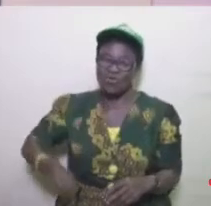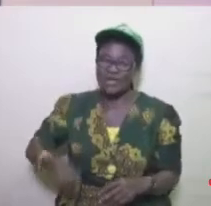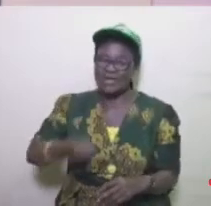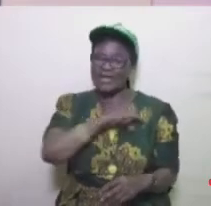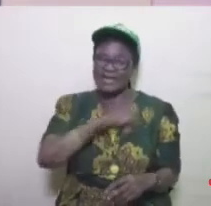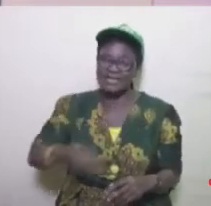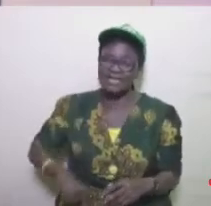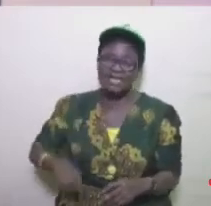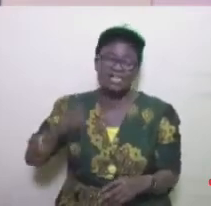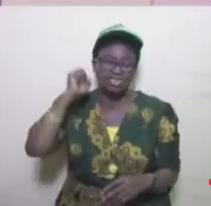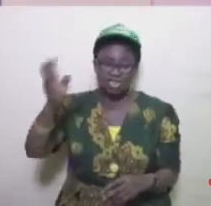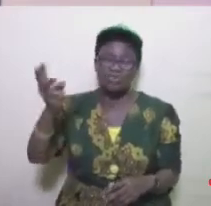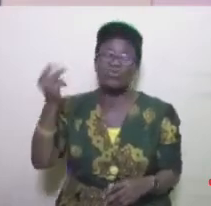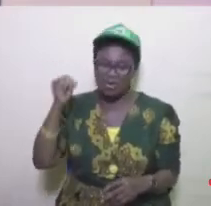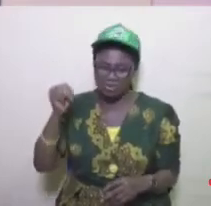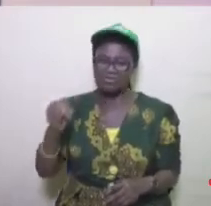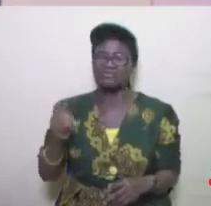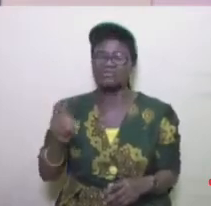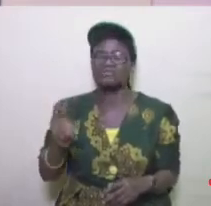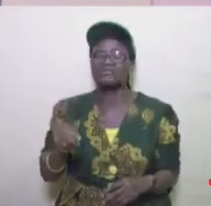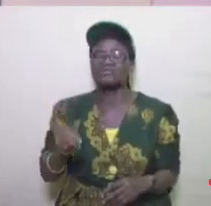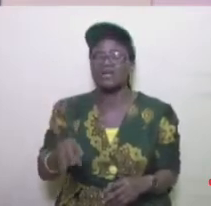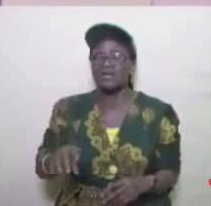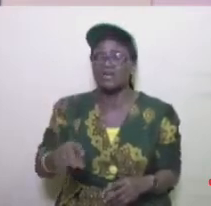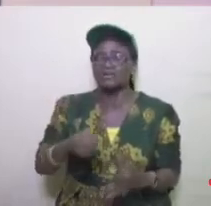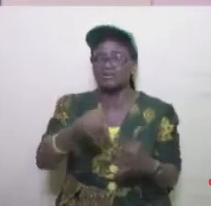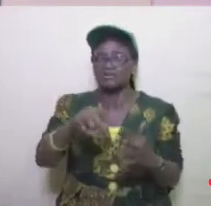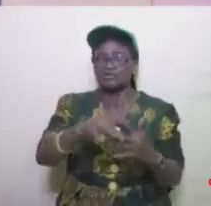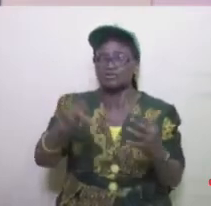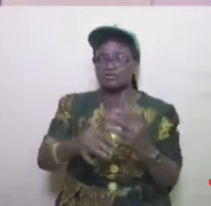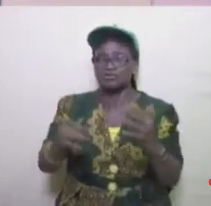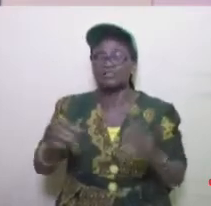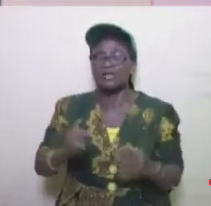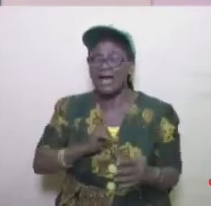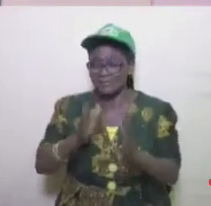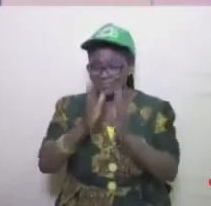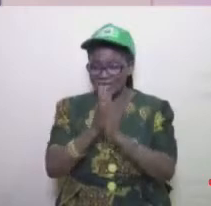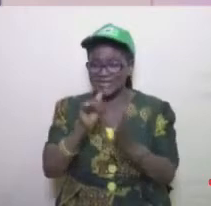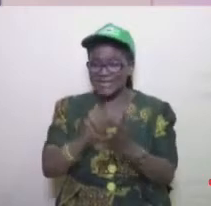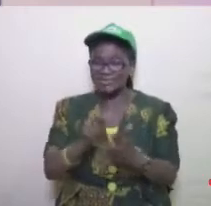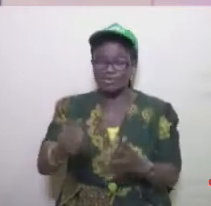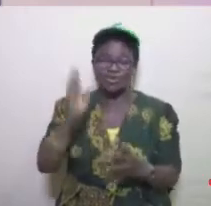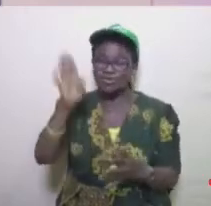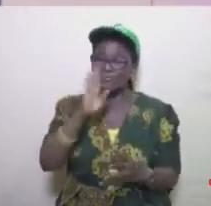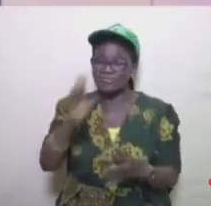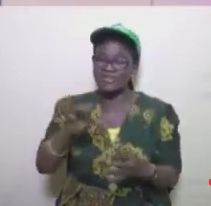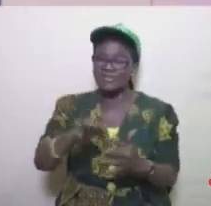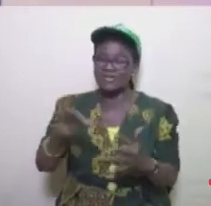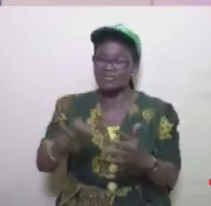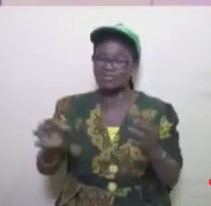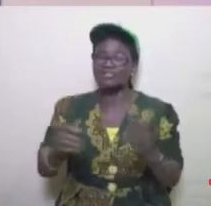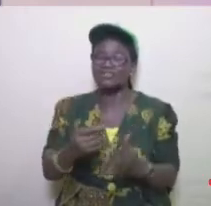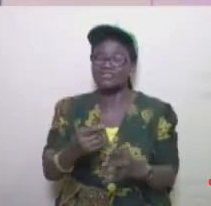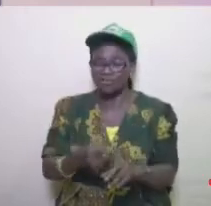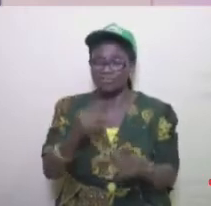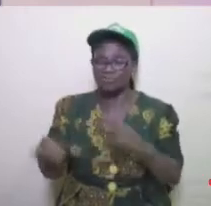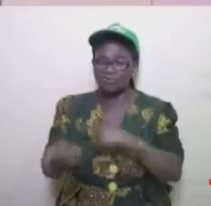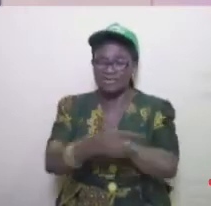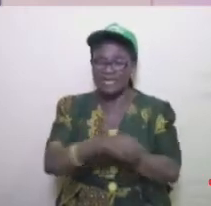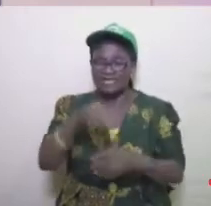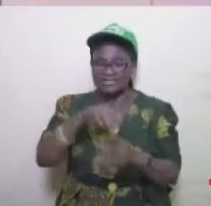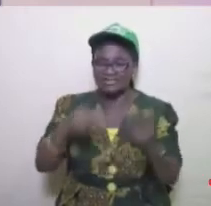preferred. And I pray that you'll be preferred from today in the name of Jesus. Amen. Now, favor